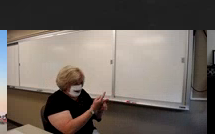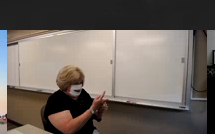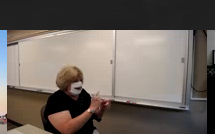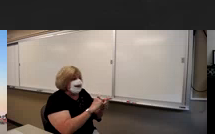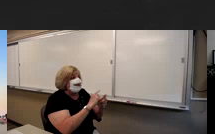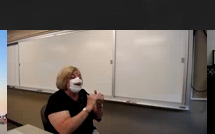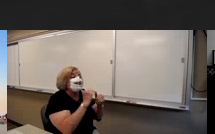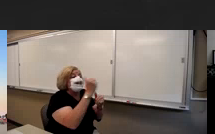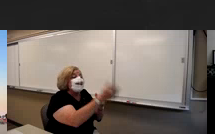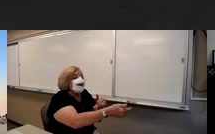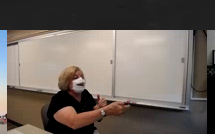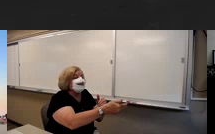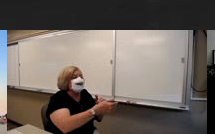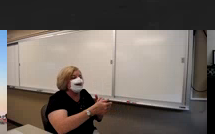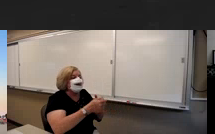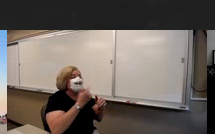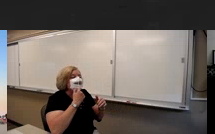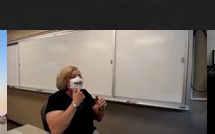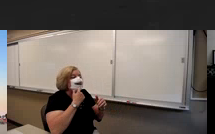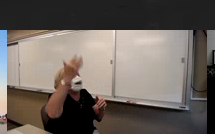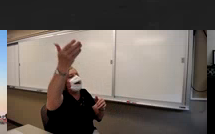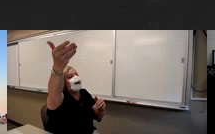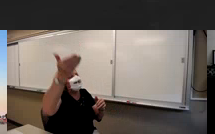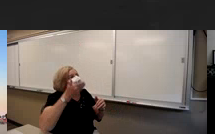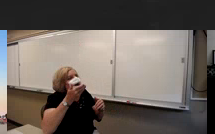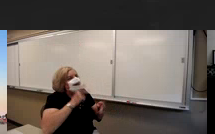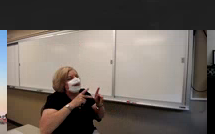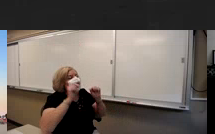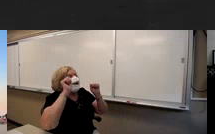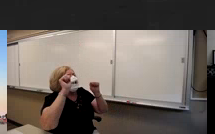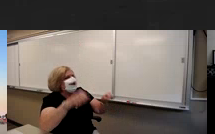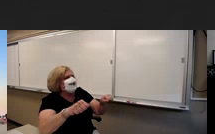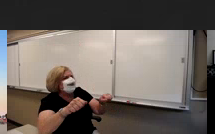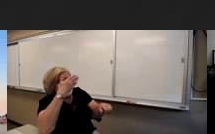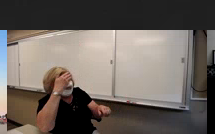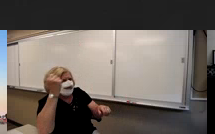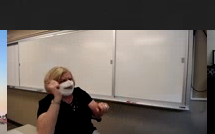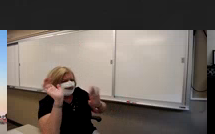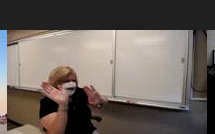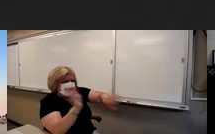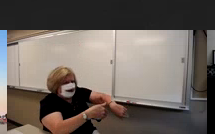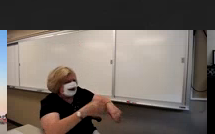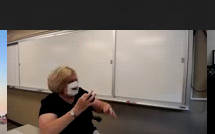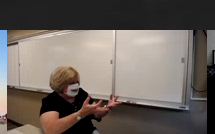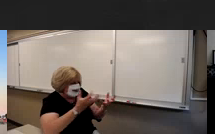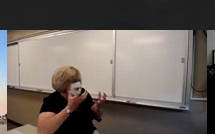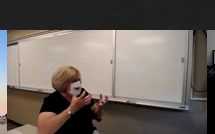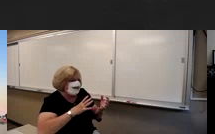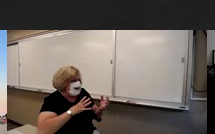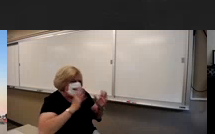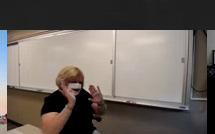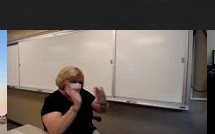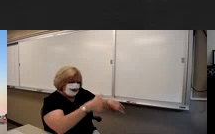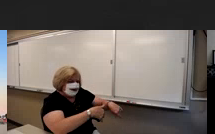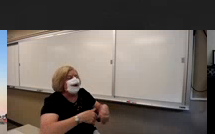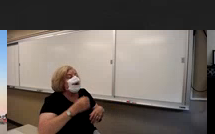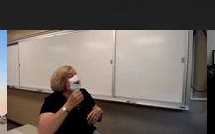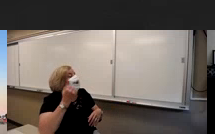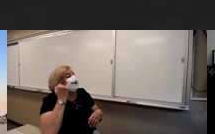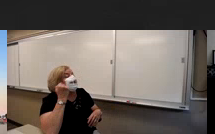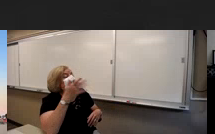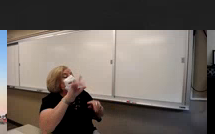next window to invite people. And you can skip that if you want. And if you do, that's fine. You can skip it. But if